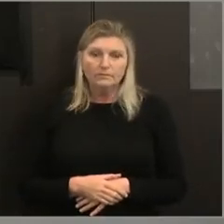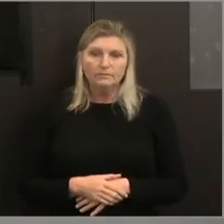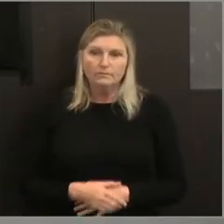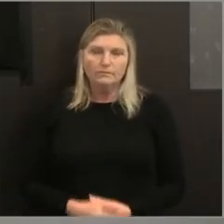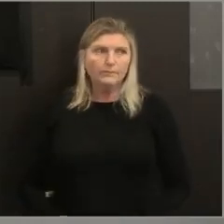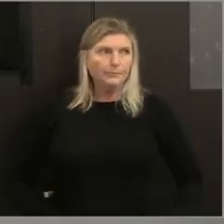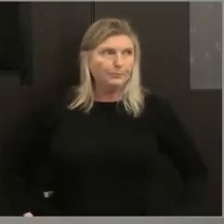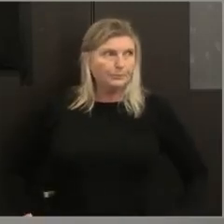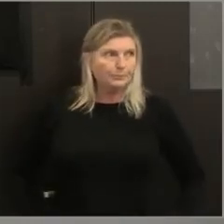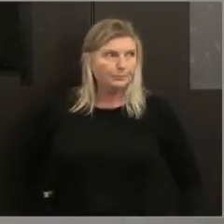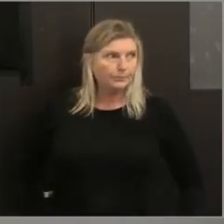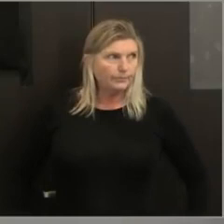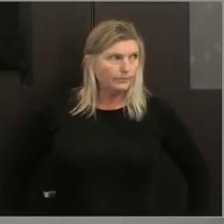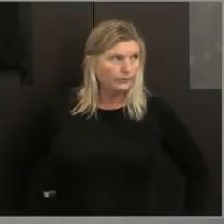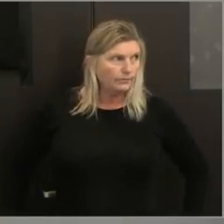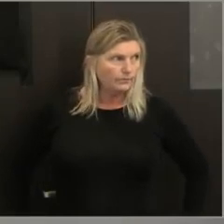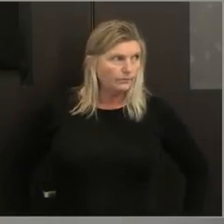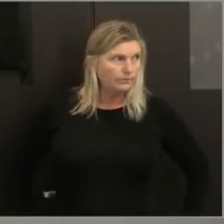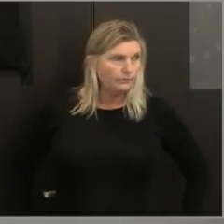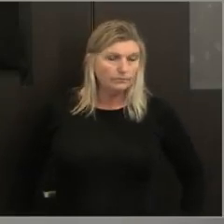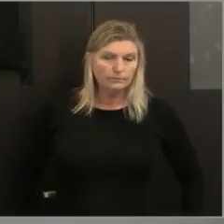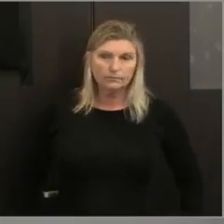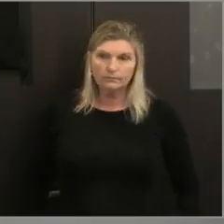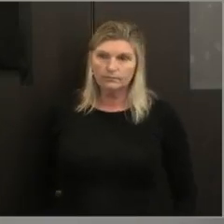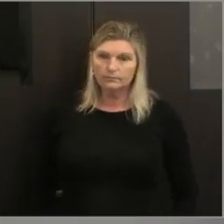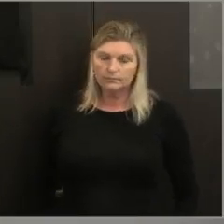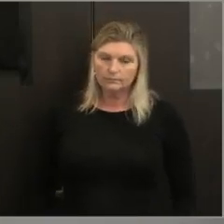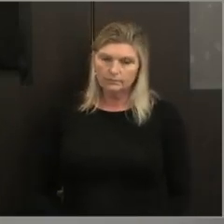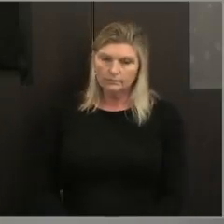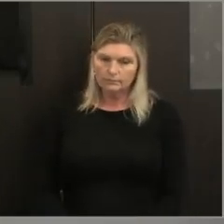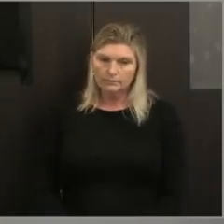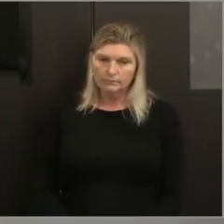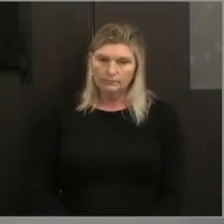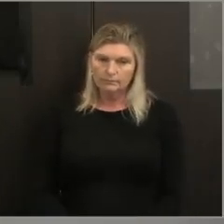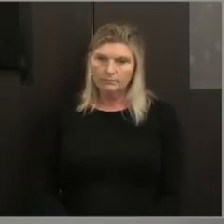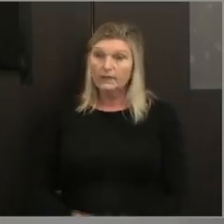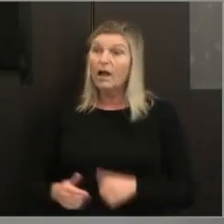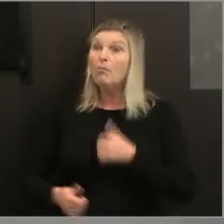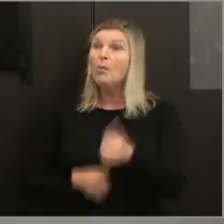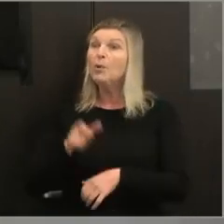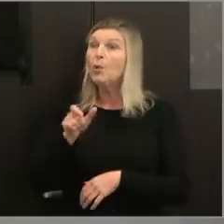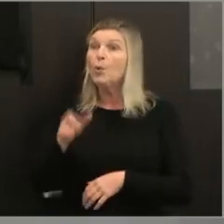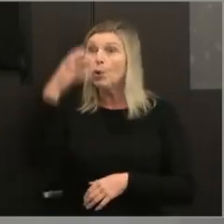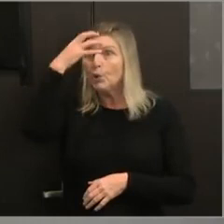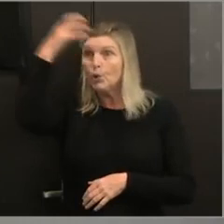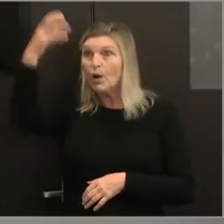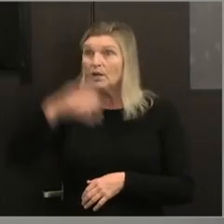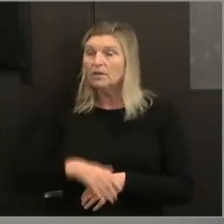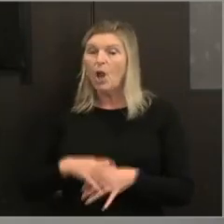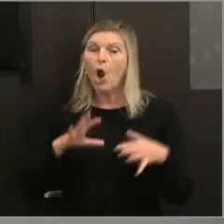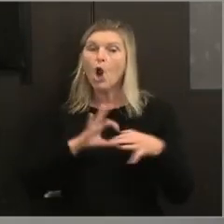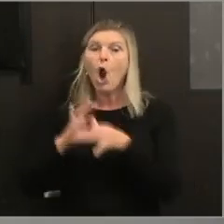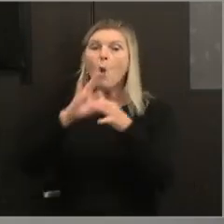Well, one of the currently popular Crown terms at the moment is co-design,